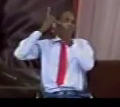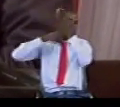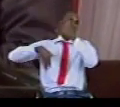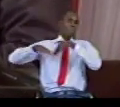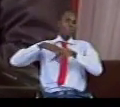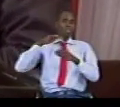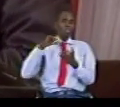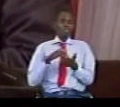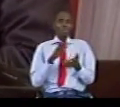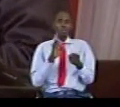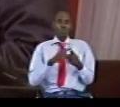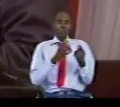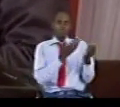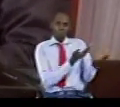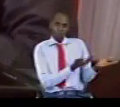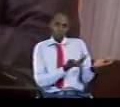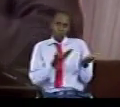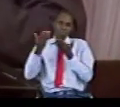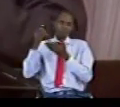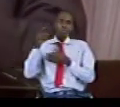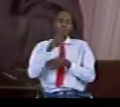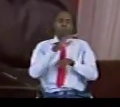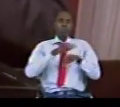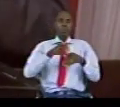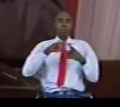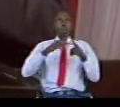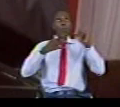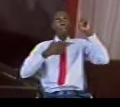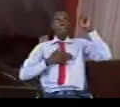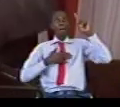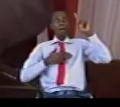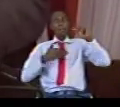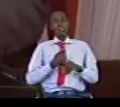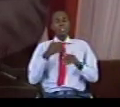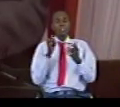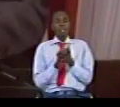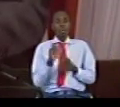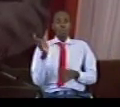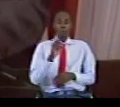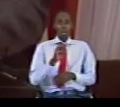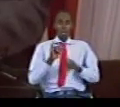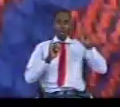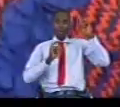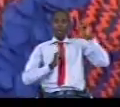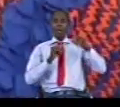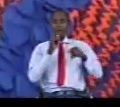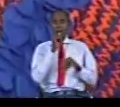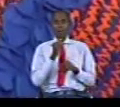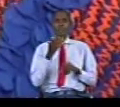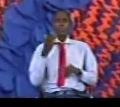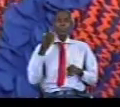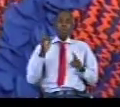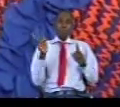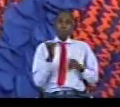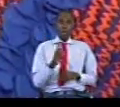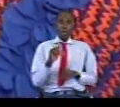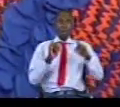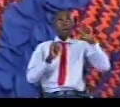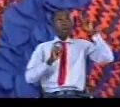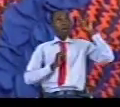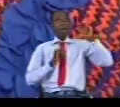you unto myself, that where I am, where I